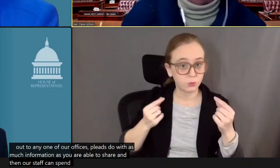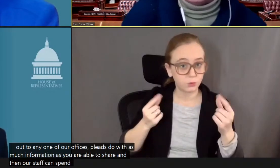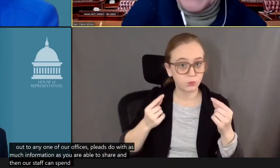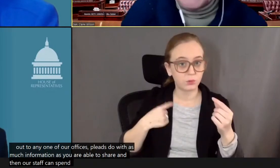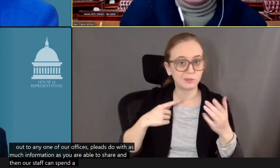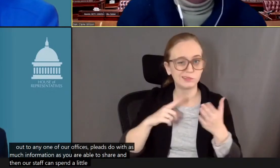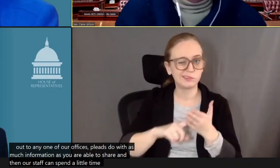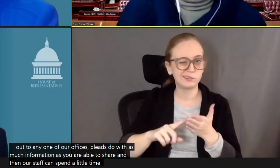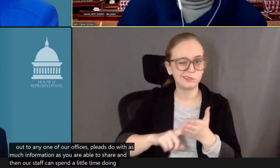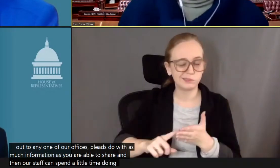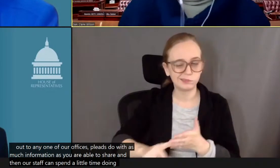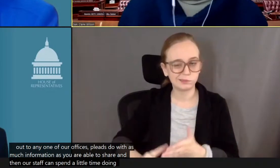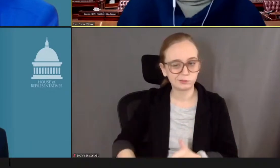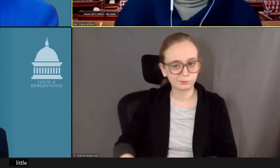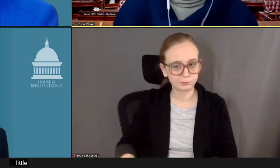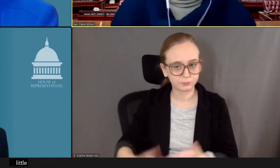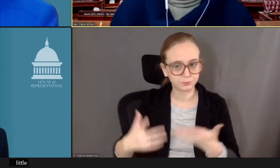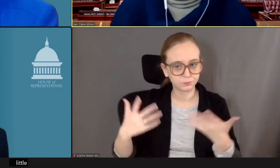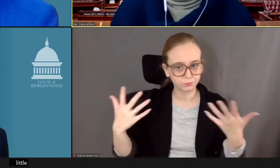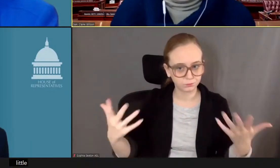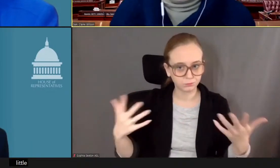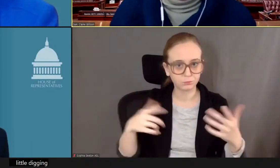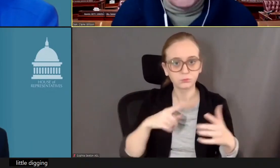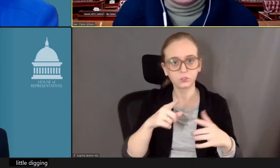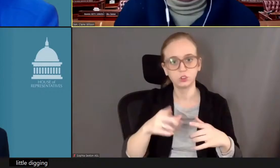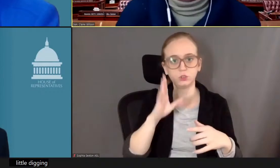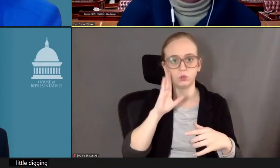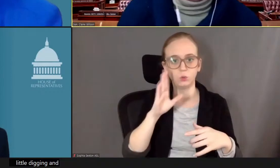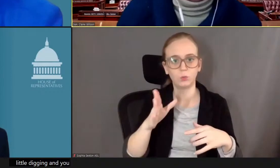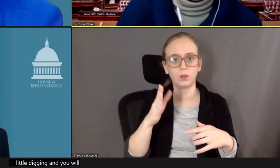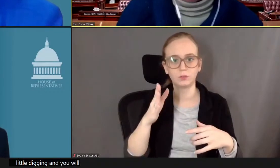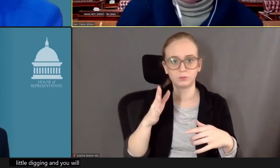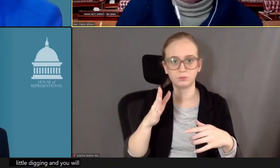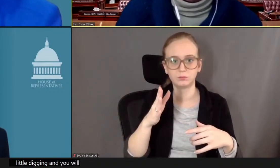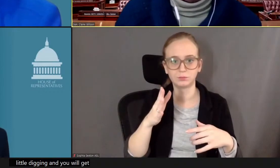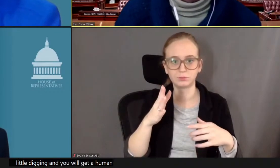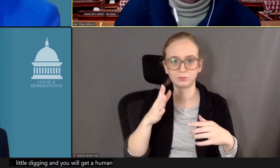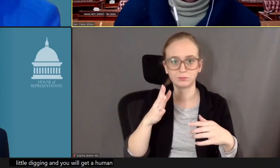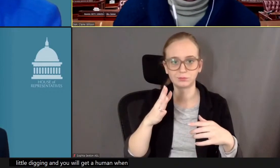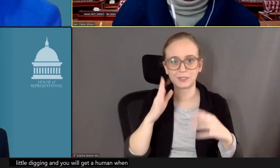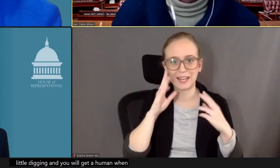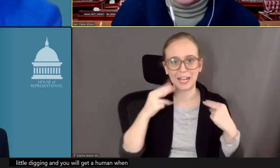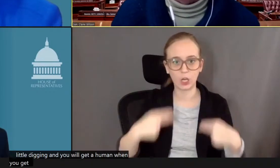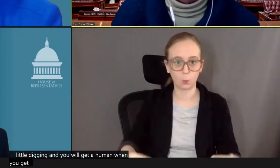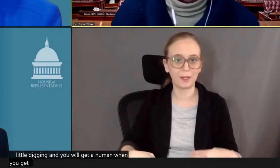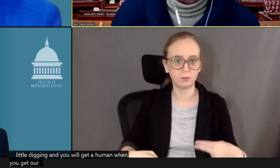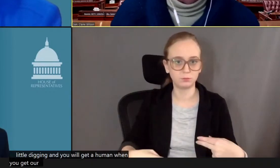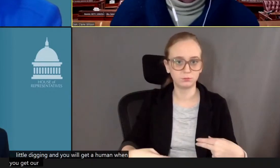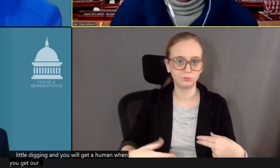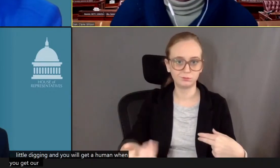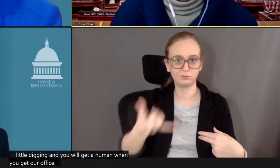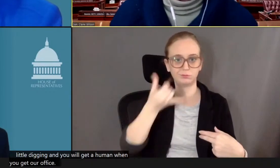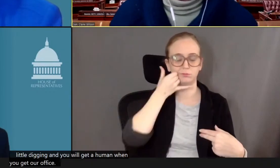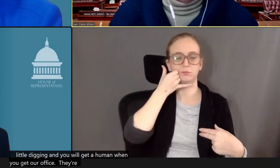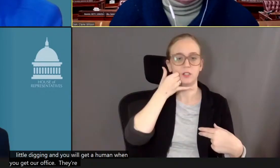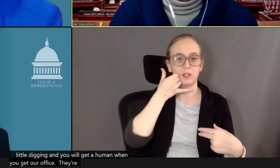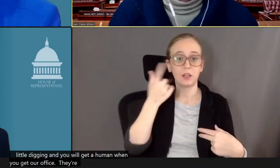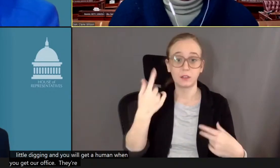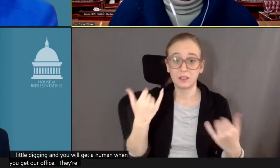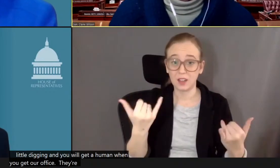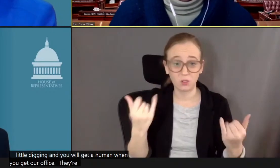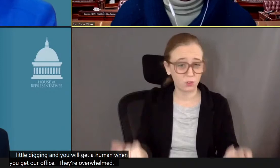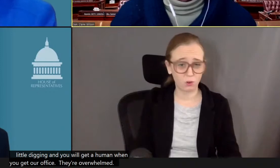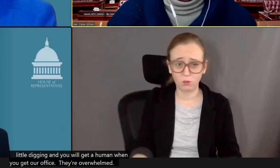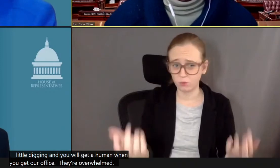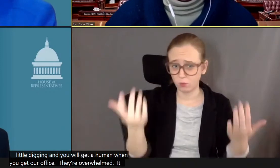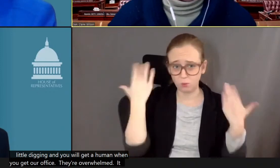a little digging, and you will get a human when you get our office. They're overwhelmed. It is not